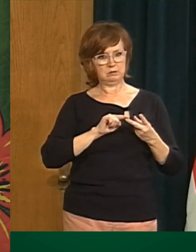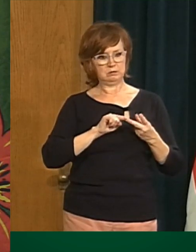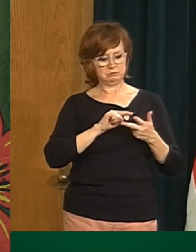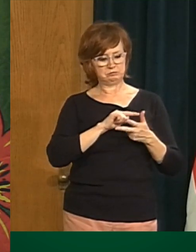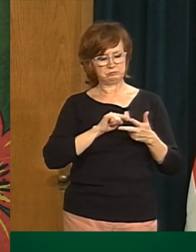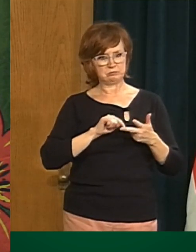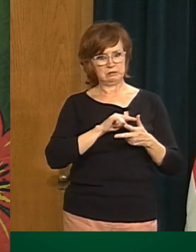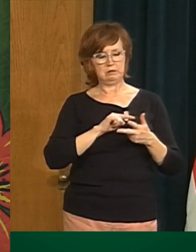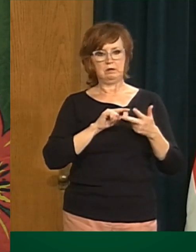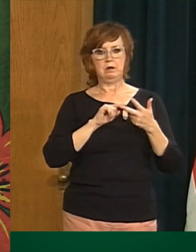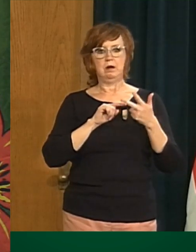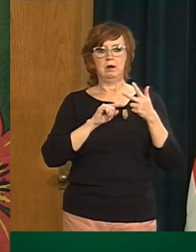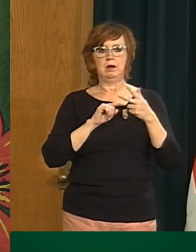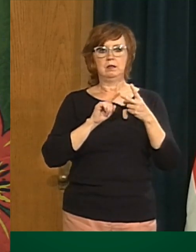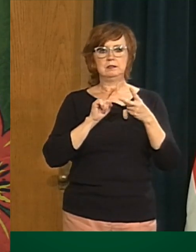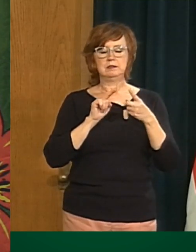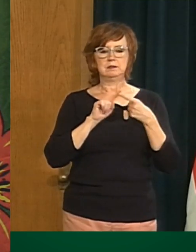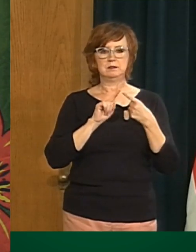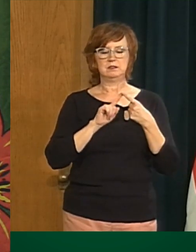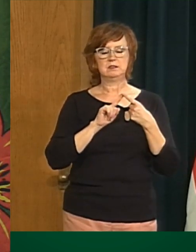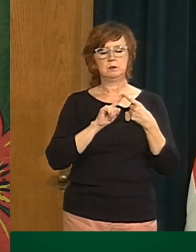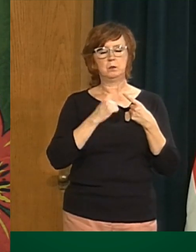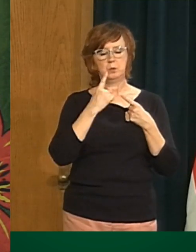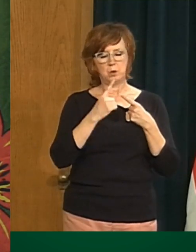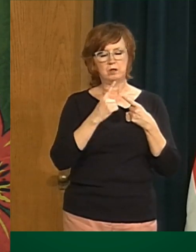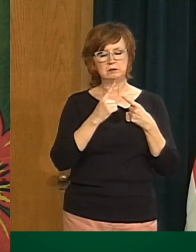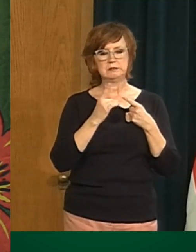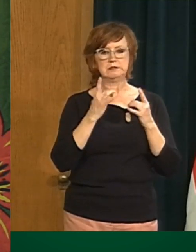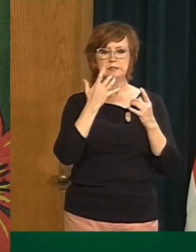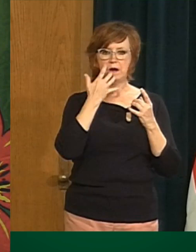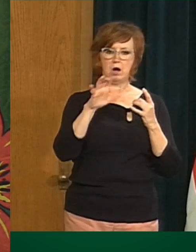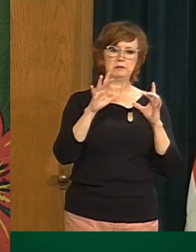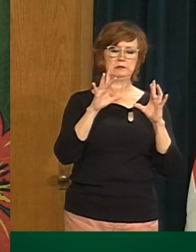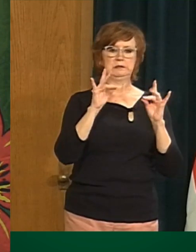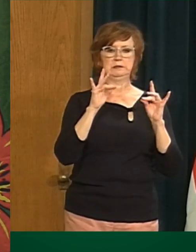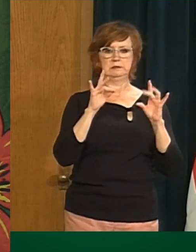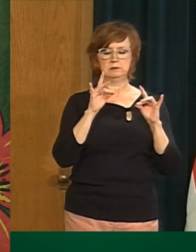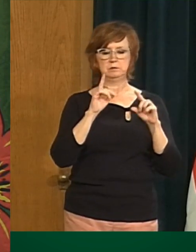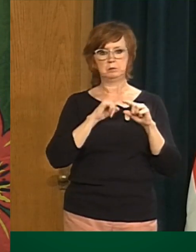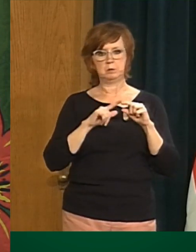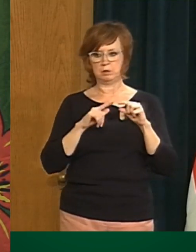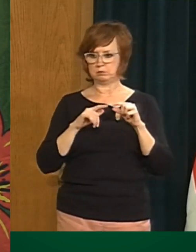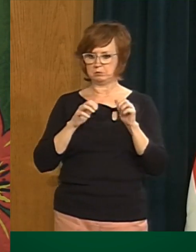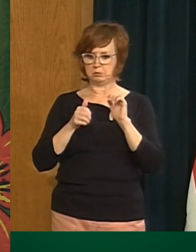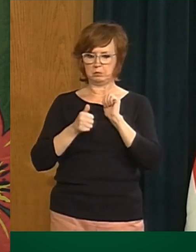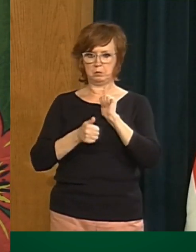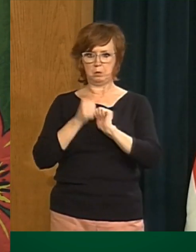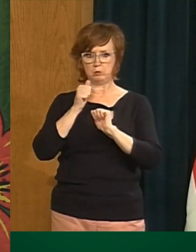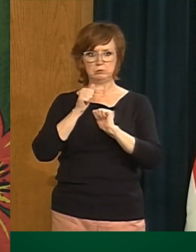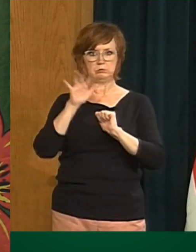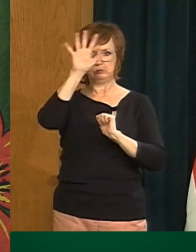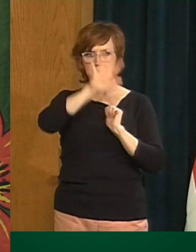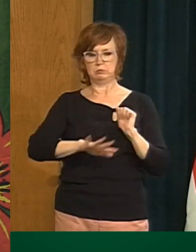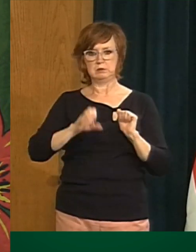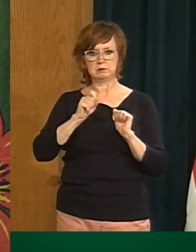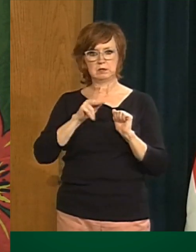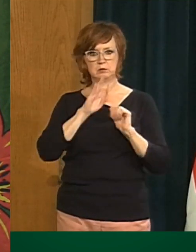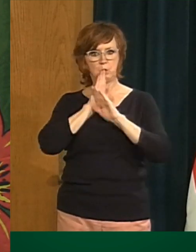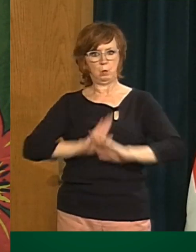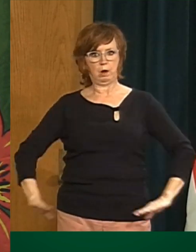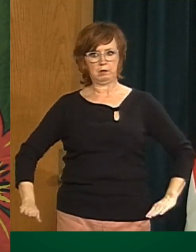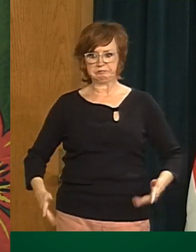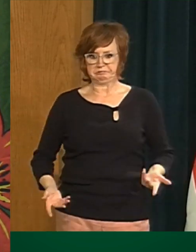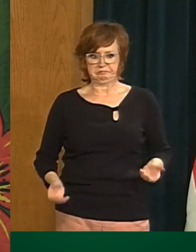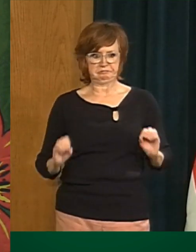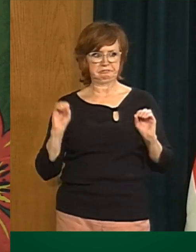quiet when it comes to infections. So we should be moving forward with our Reopen Saskatchewan plan in those communities. And I